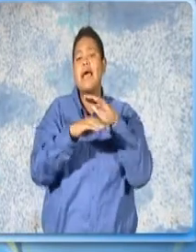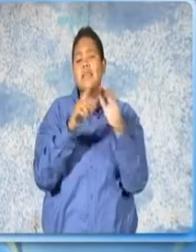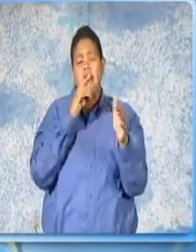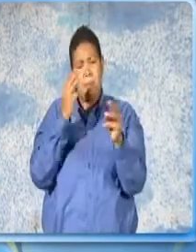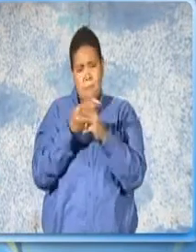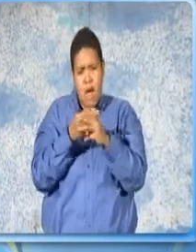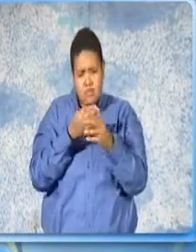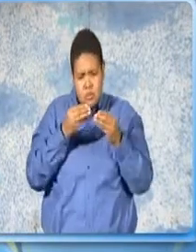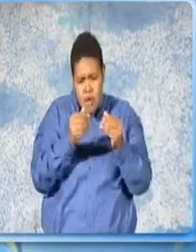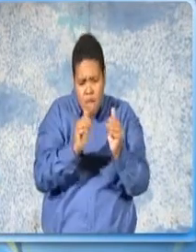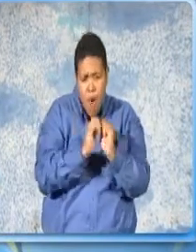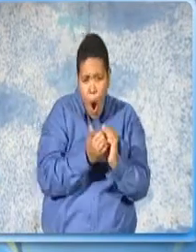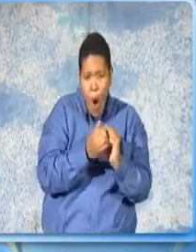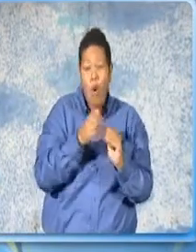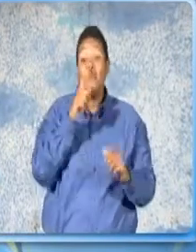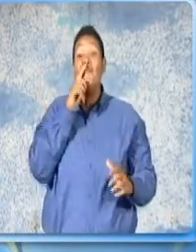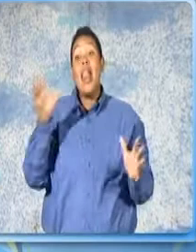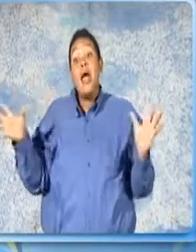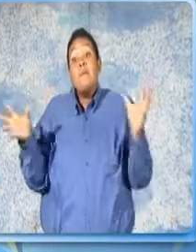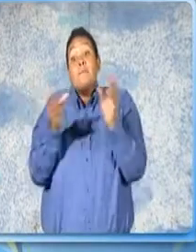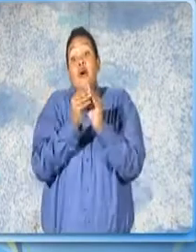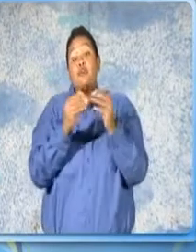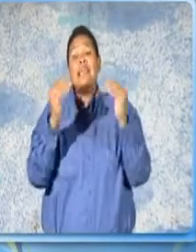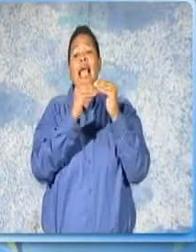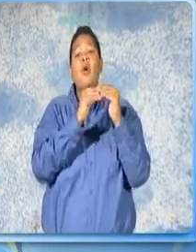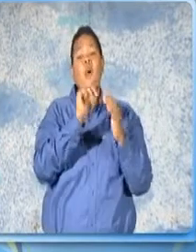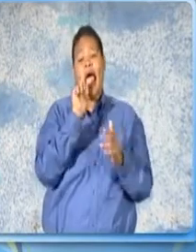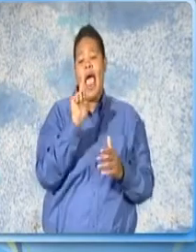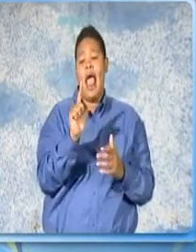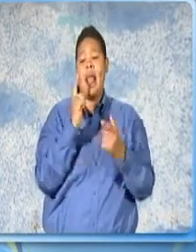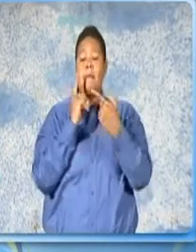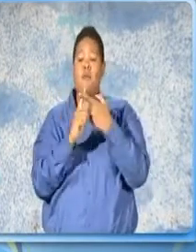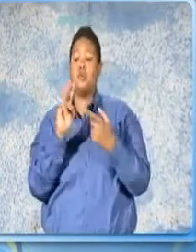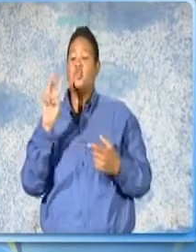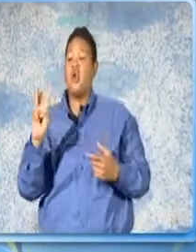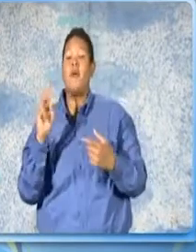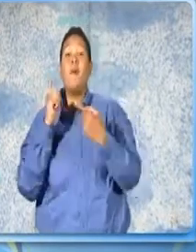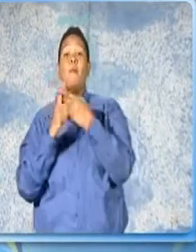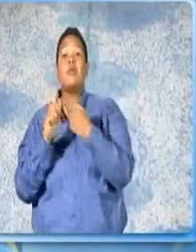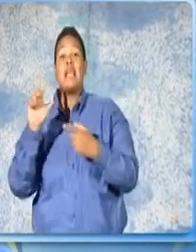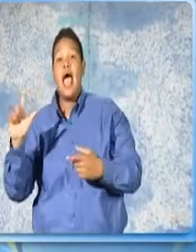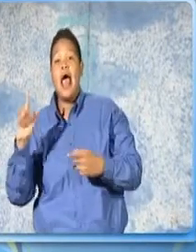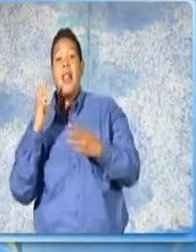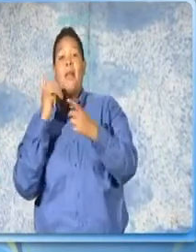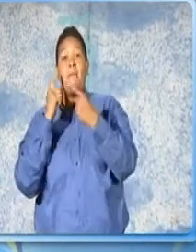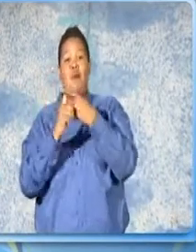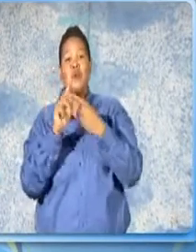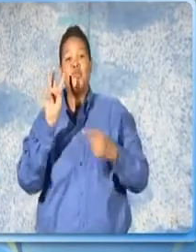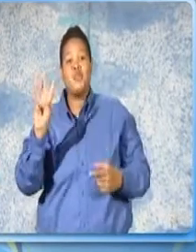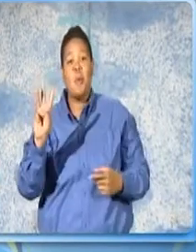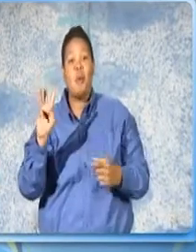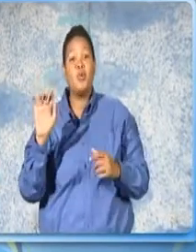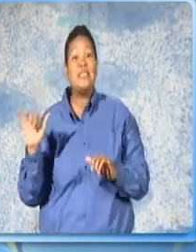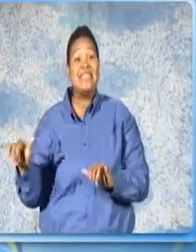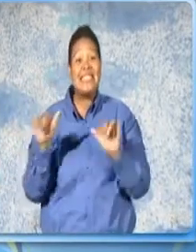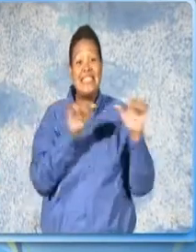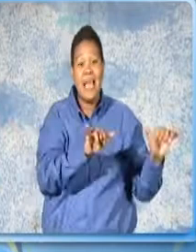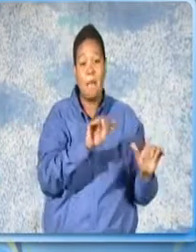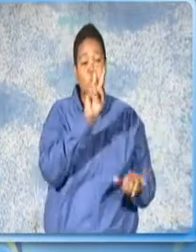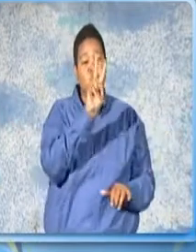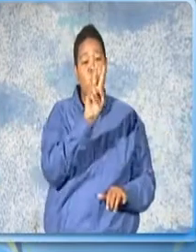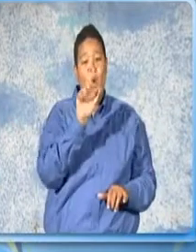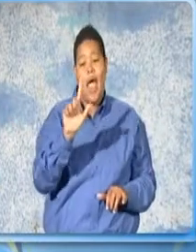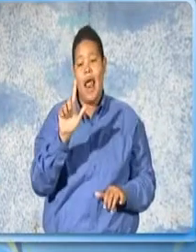the perimeter would be equal to L plus W plus L plus W, which is the same as 2L